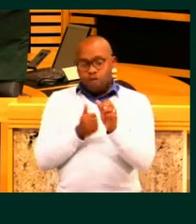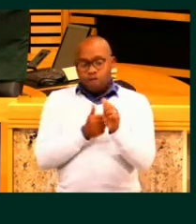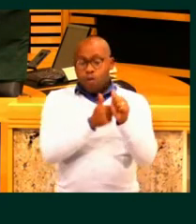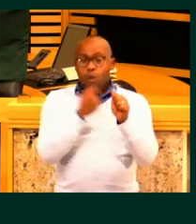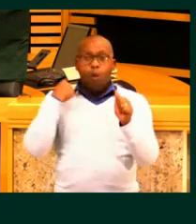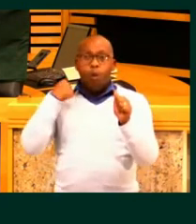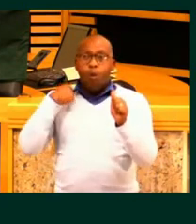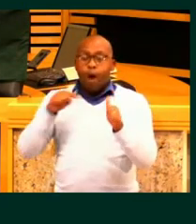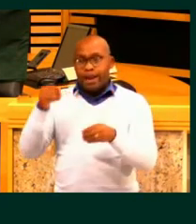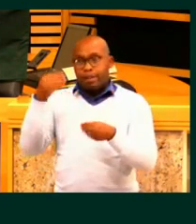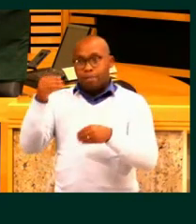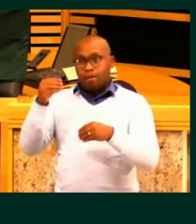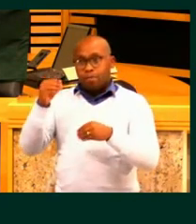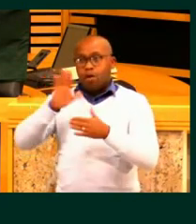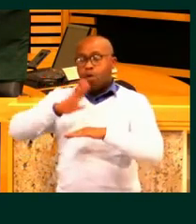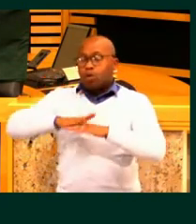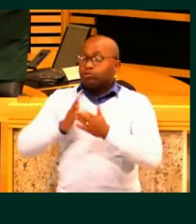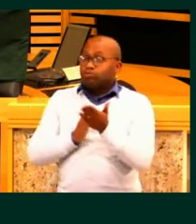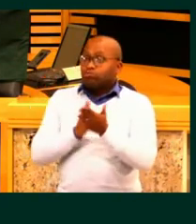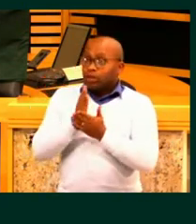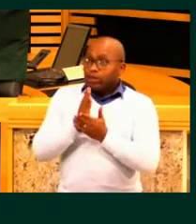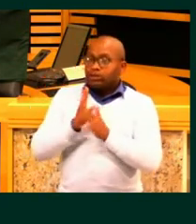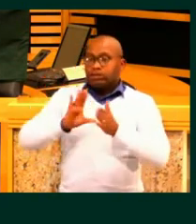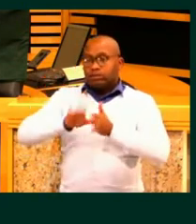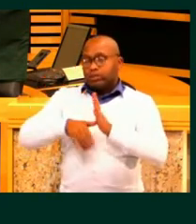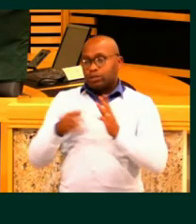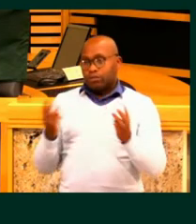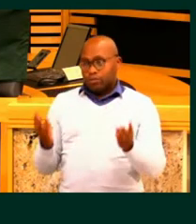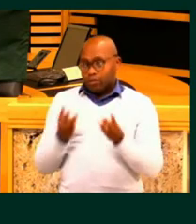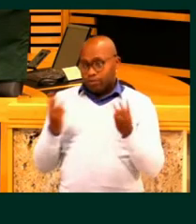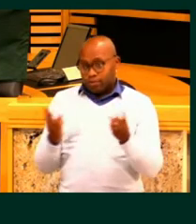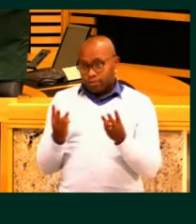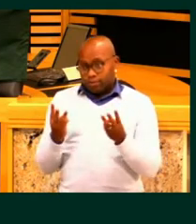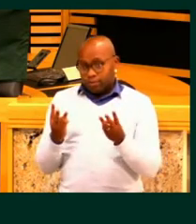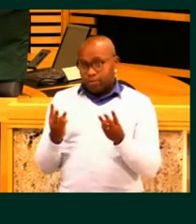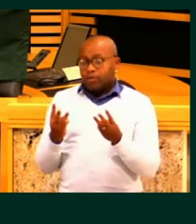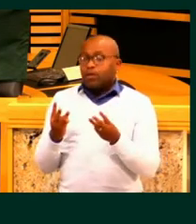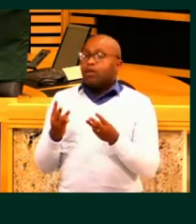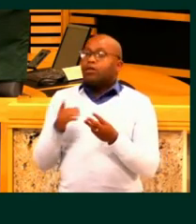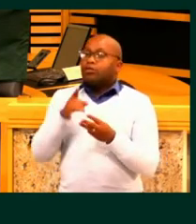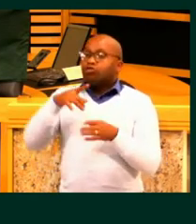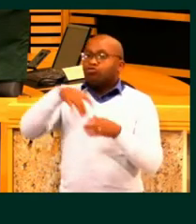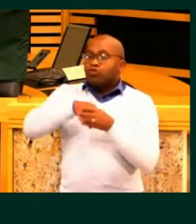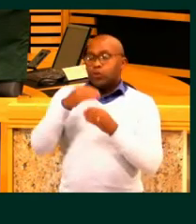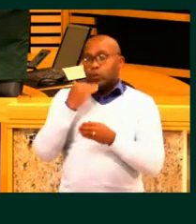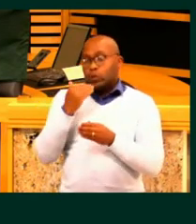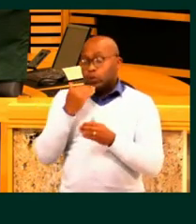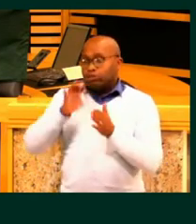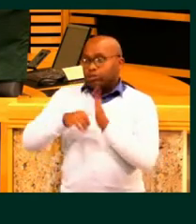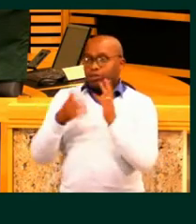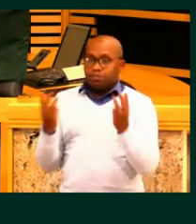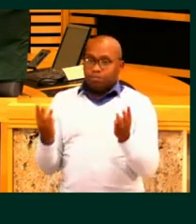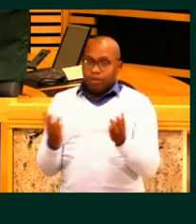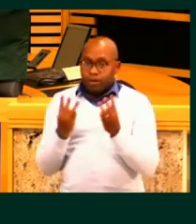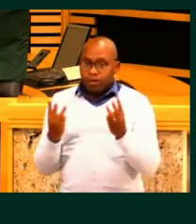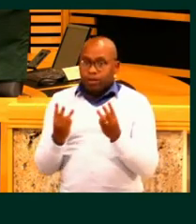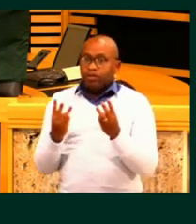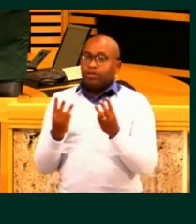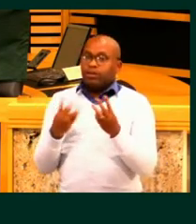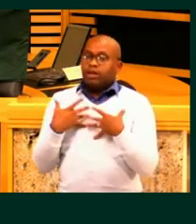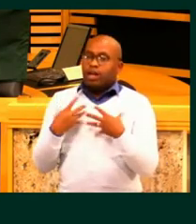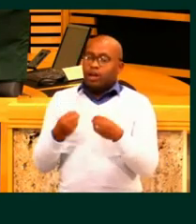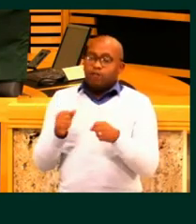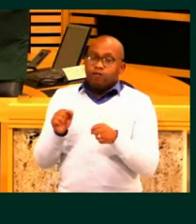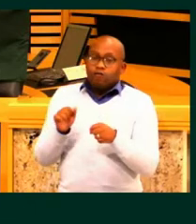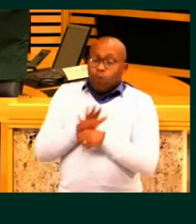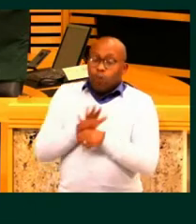guidance in terms of addressing social barriers that includes person with disabilities impede full and equ